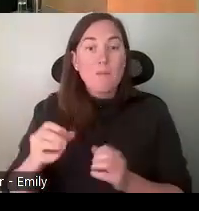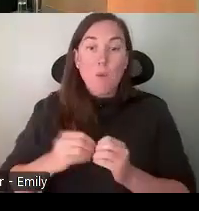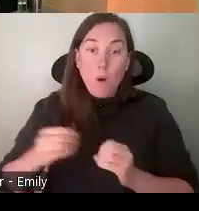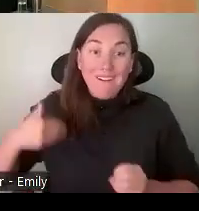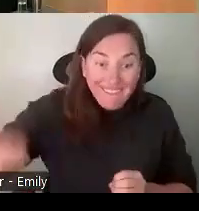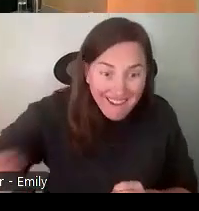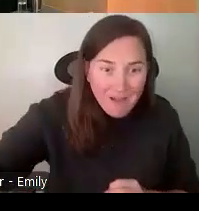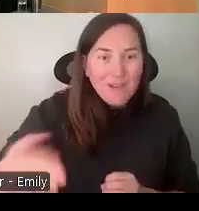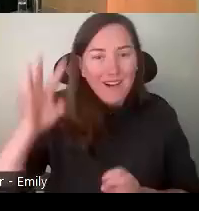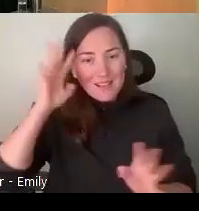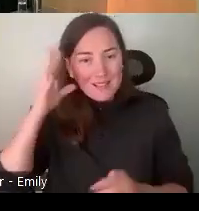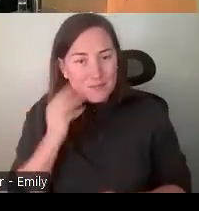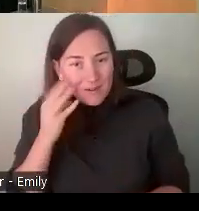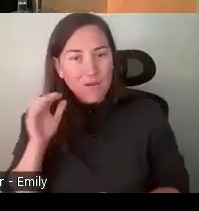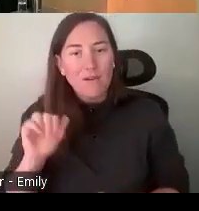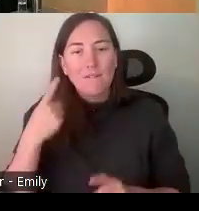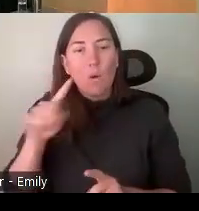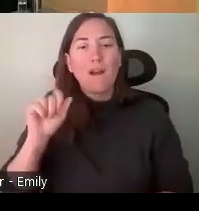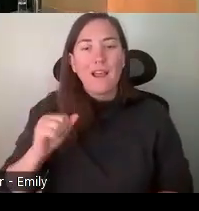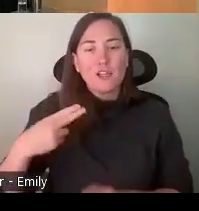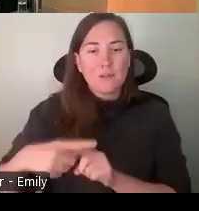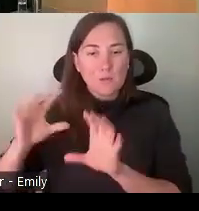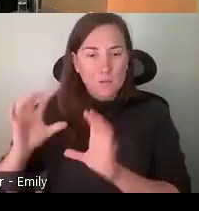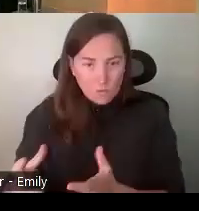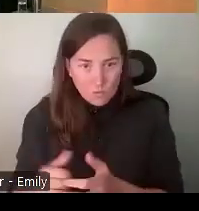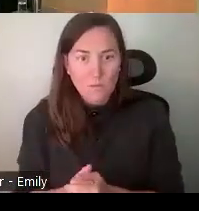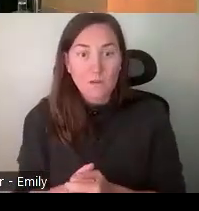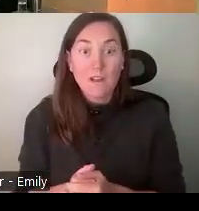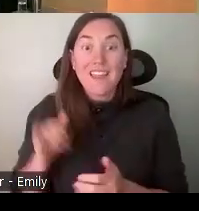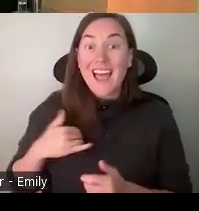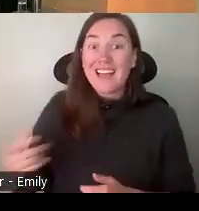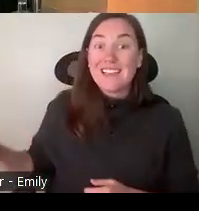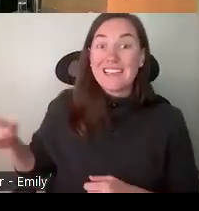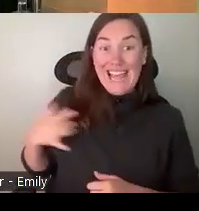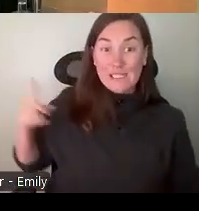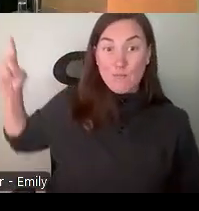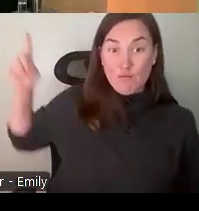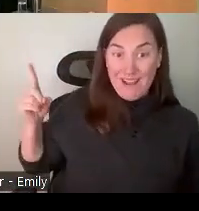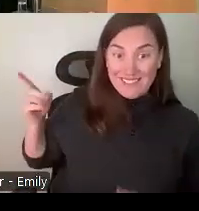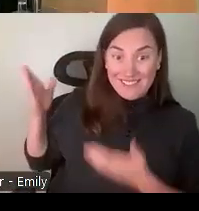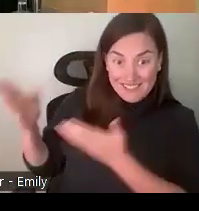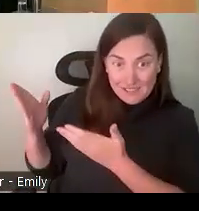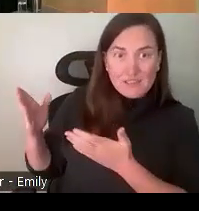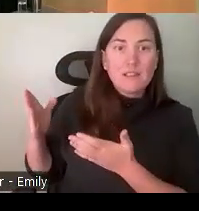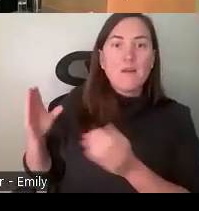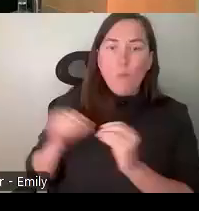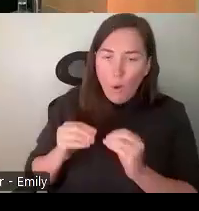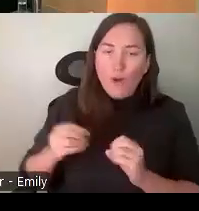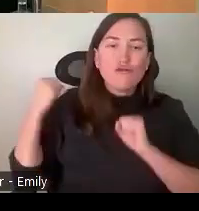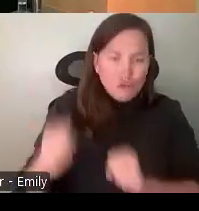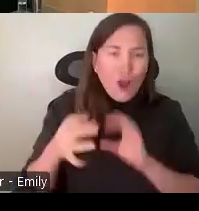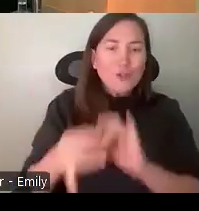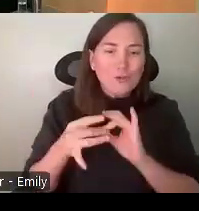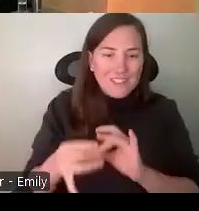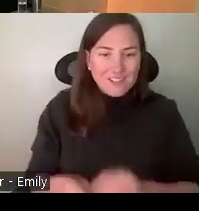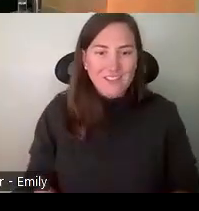it turns out the associations with sensed presence were even stronger. Higher mismatch ratings on our perceptual